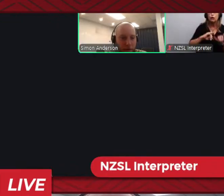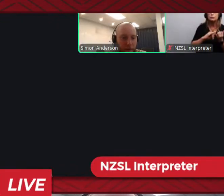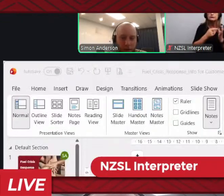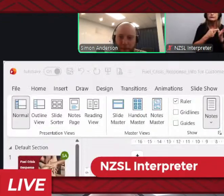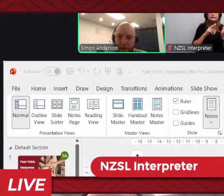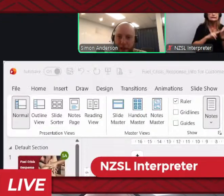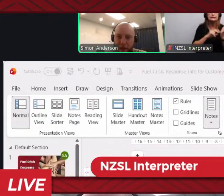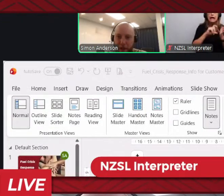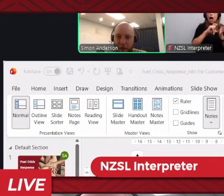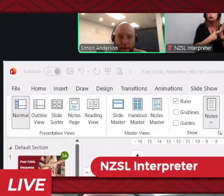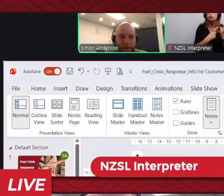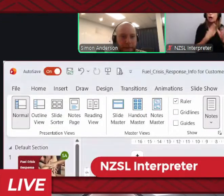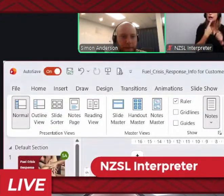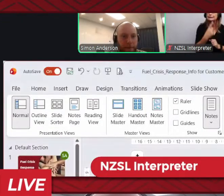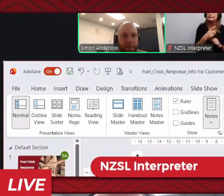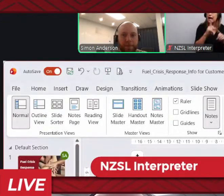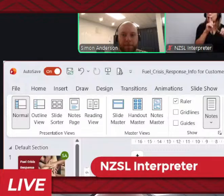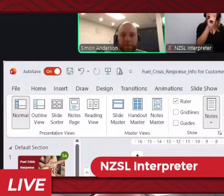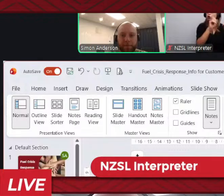in your inbox, please check your junk.